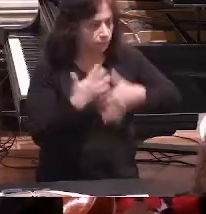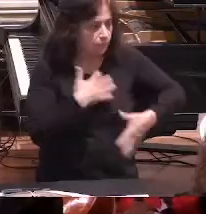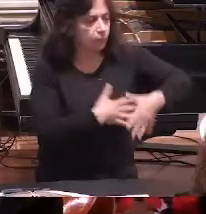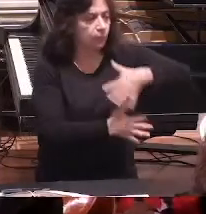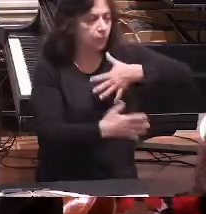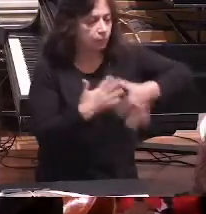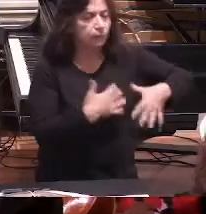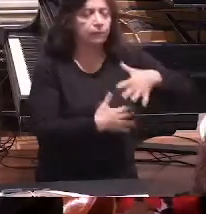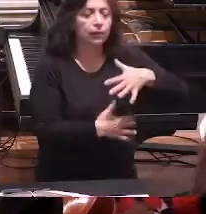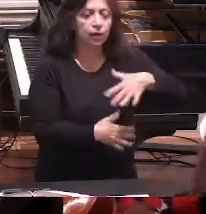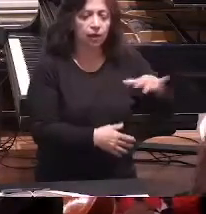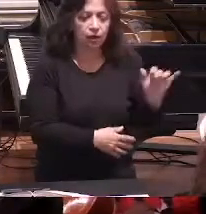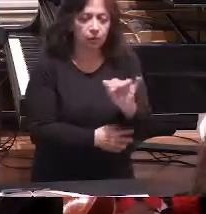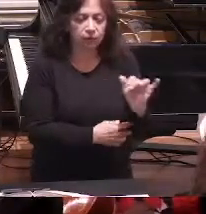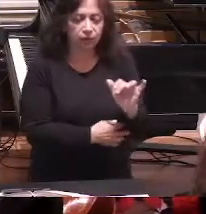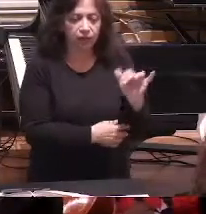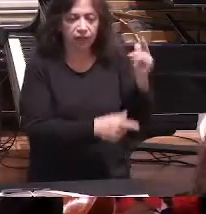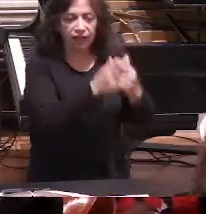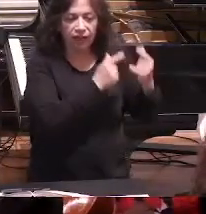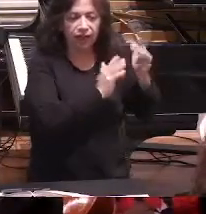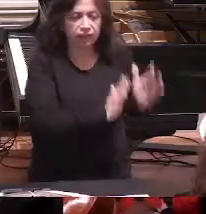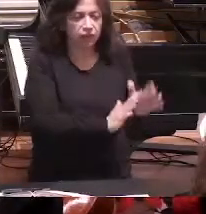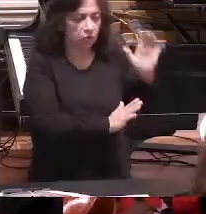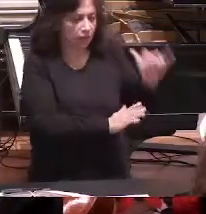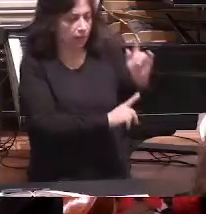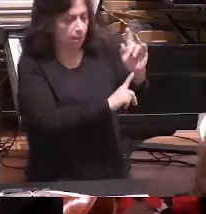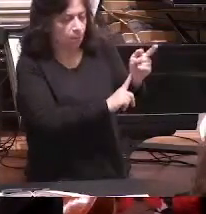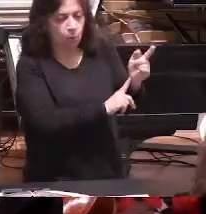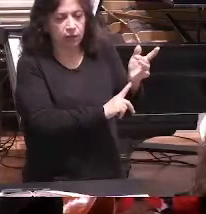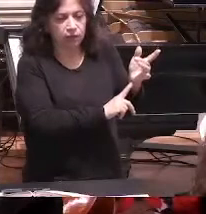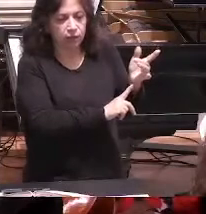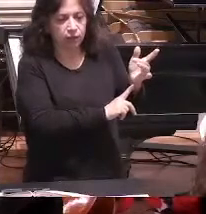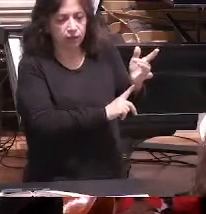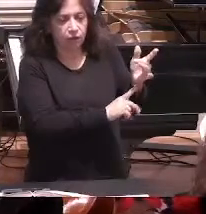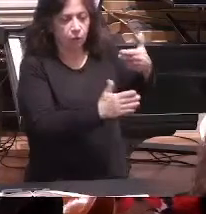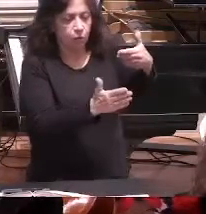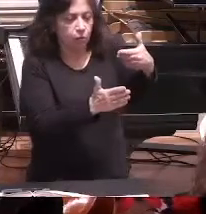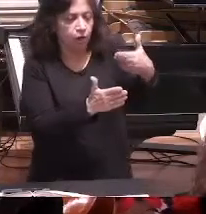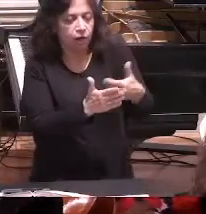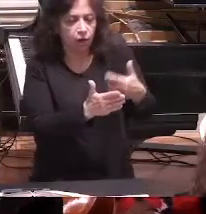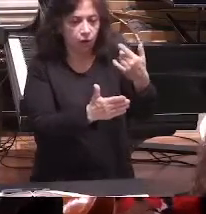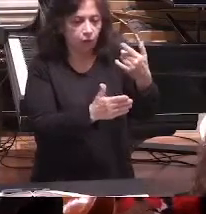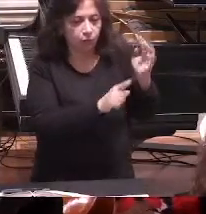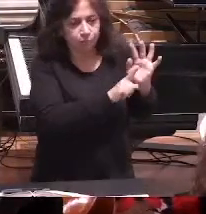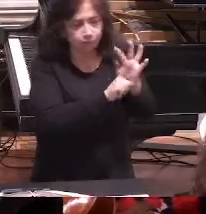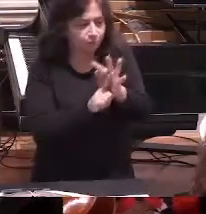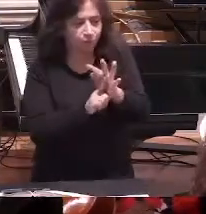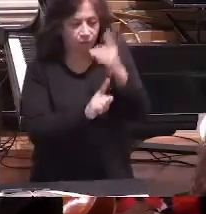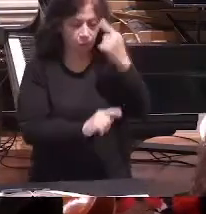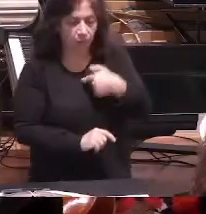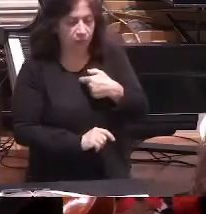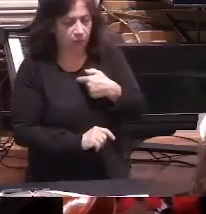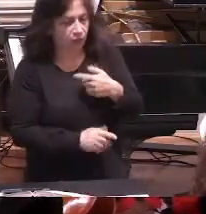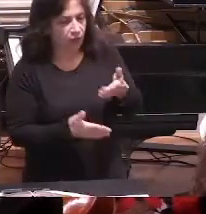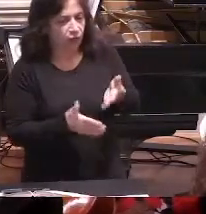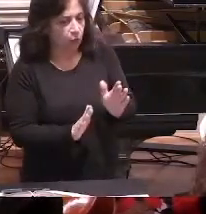It was as if my ancestors in that moment were drawing near to me in a way that went